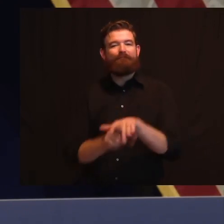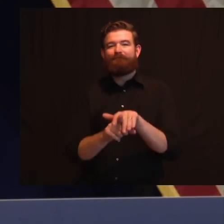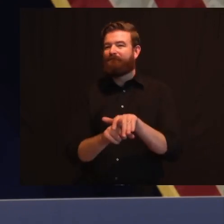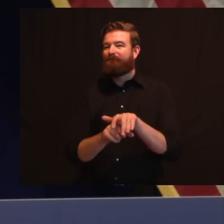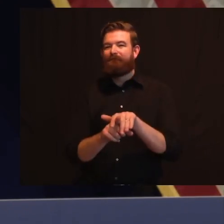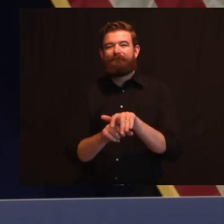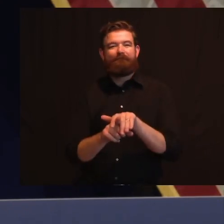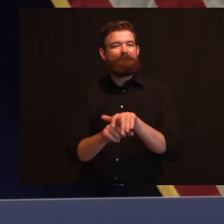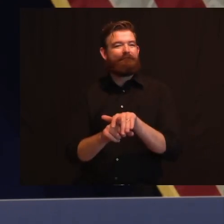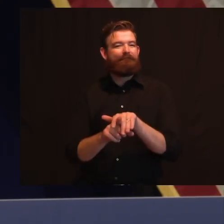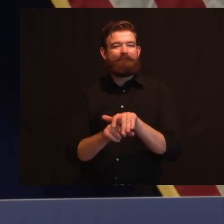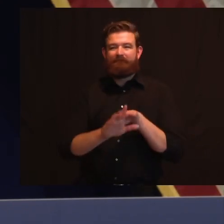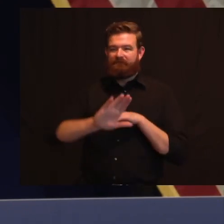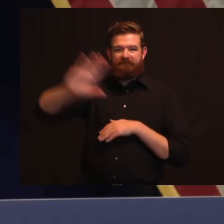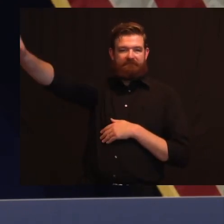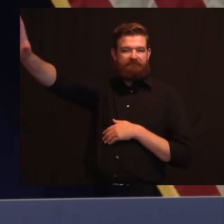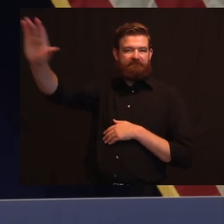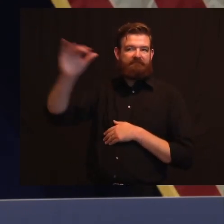online.